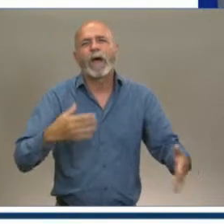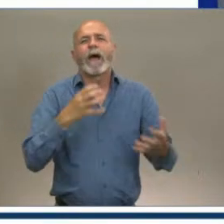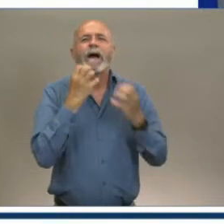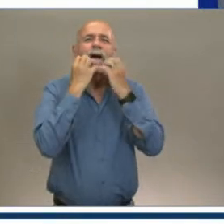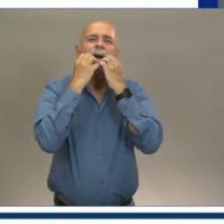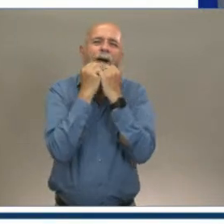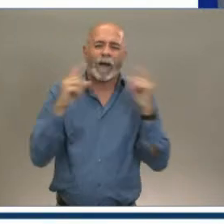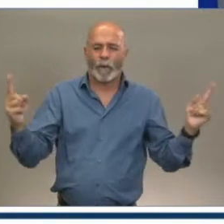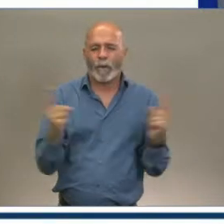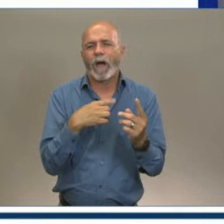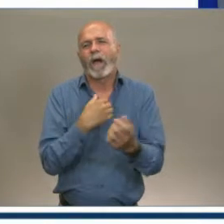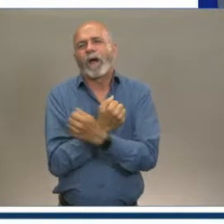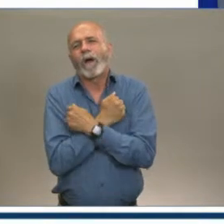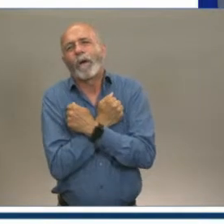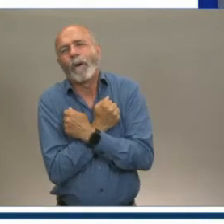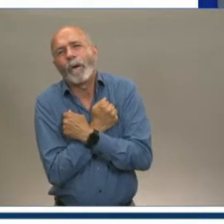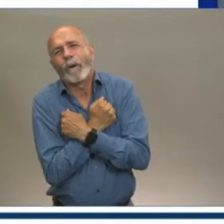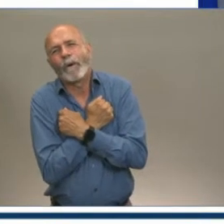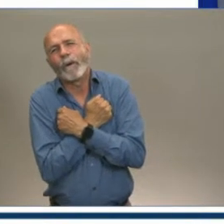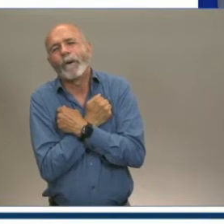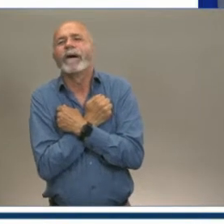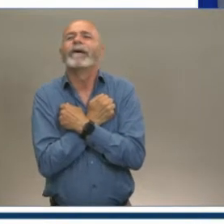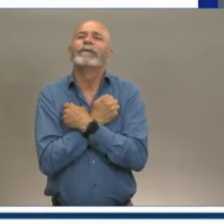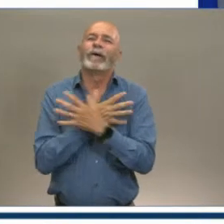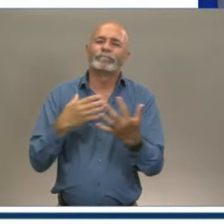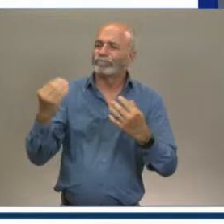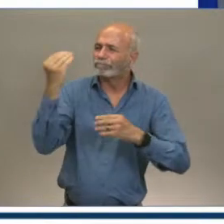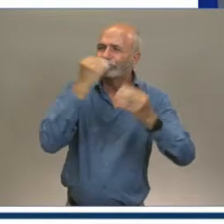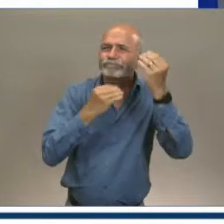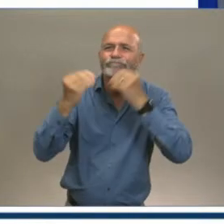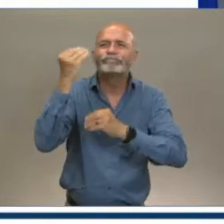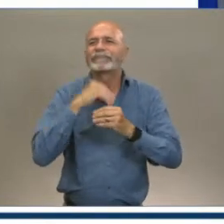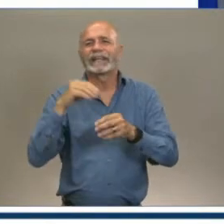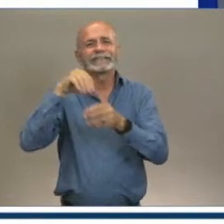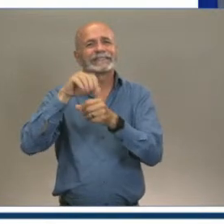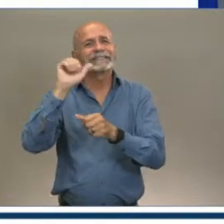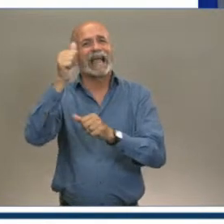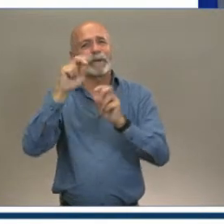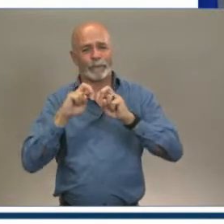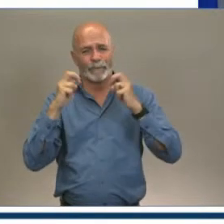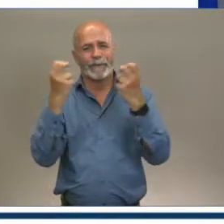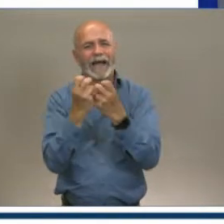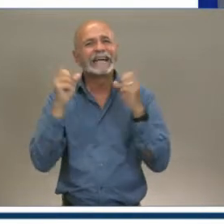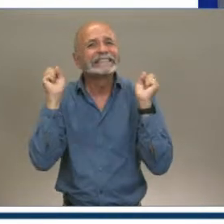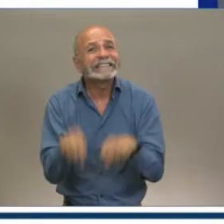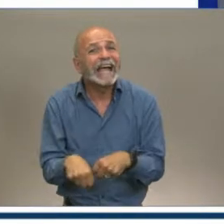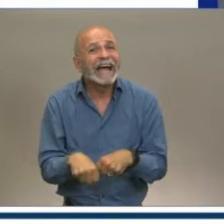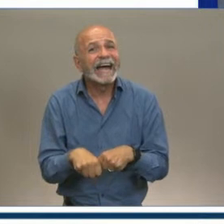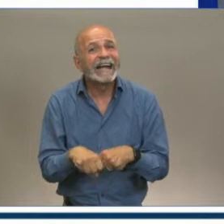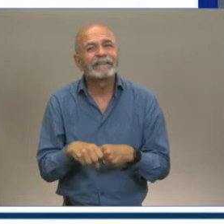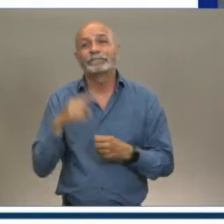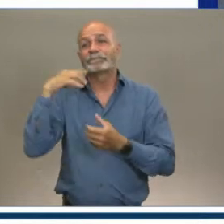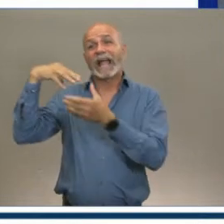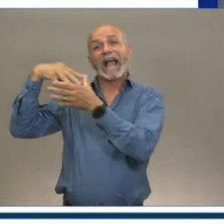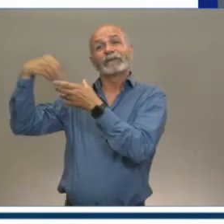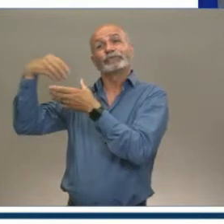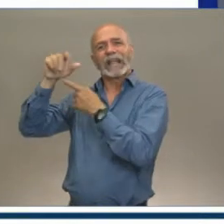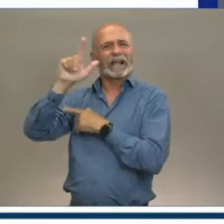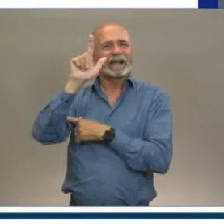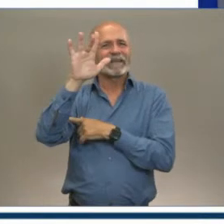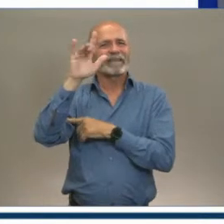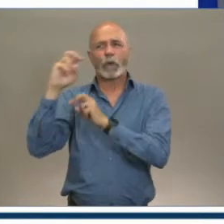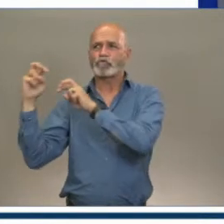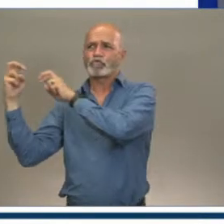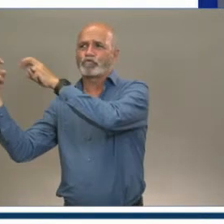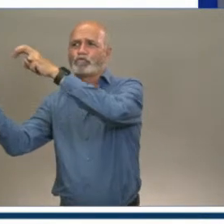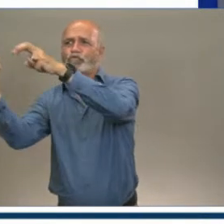grandchildren. A dinner of 10 inside is now possible, and a gathering of 25 outside can be